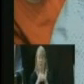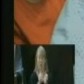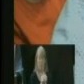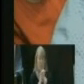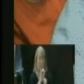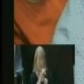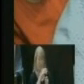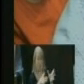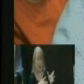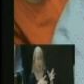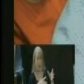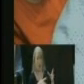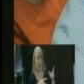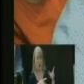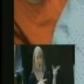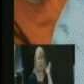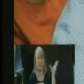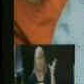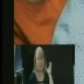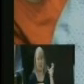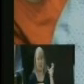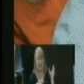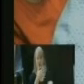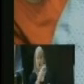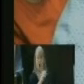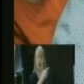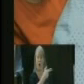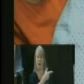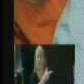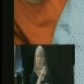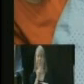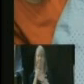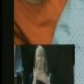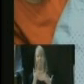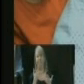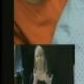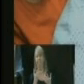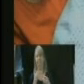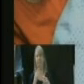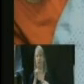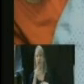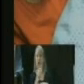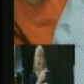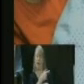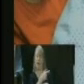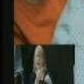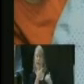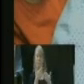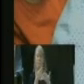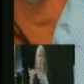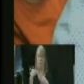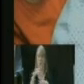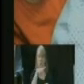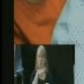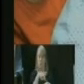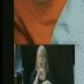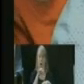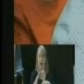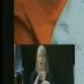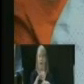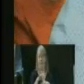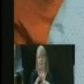just listening to me. You know, John was in a situation where he had been principal of a